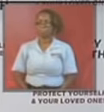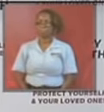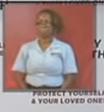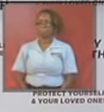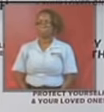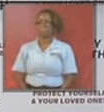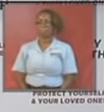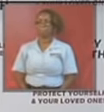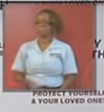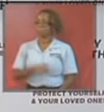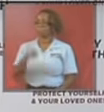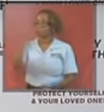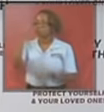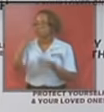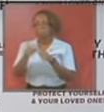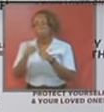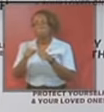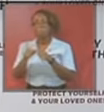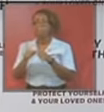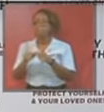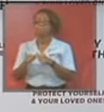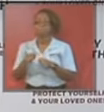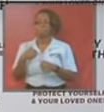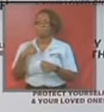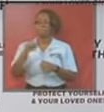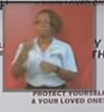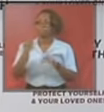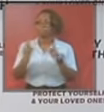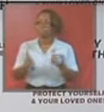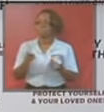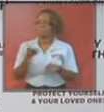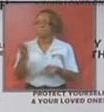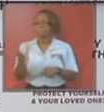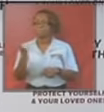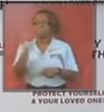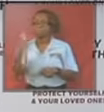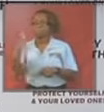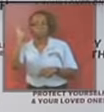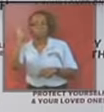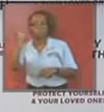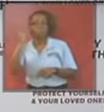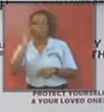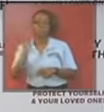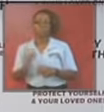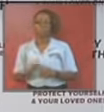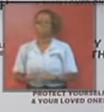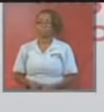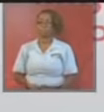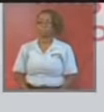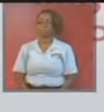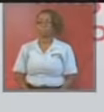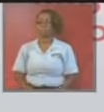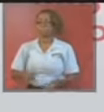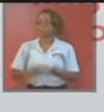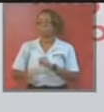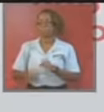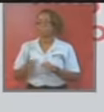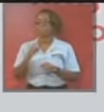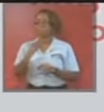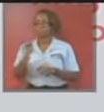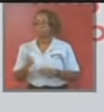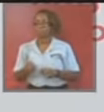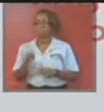media, we also have Professor Simeon here with us, subject matter expert, and a very good opportunity to raise